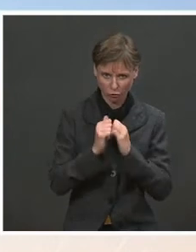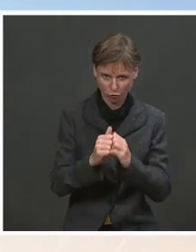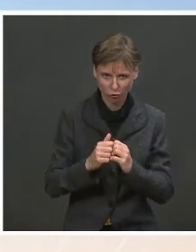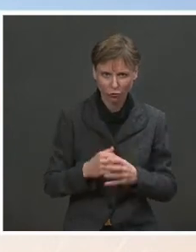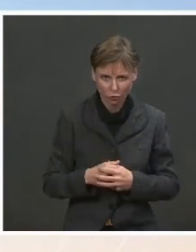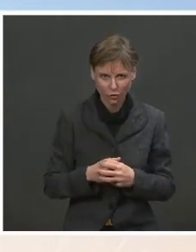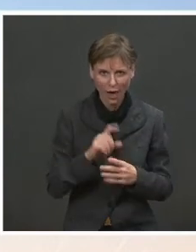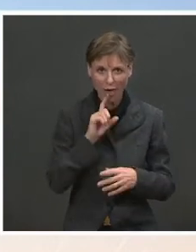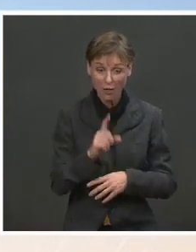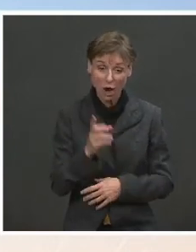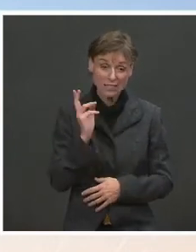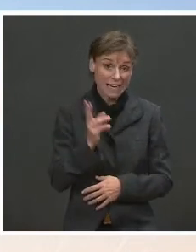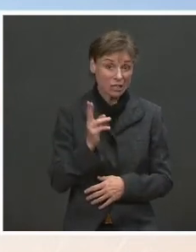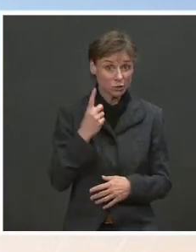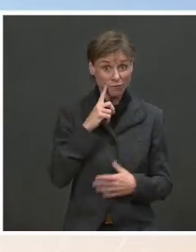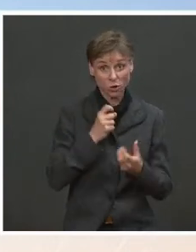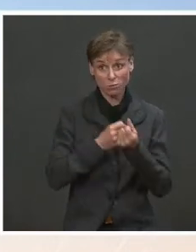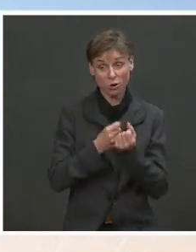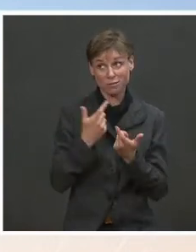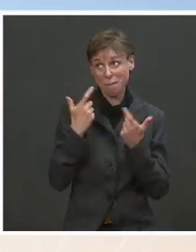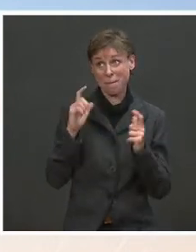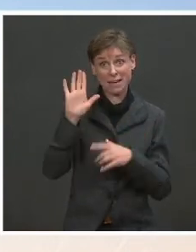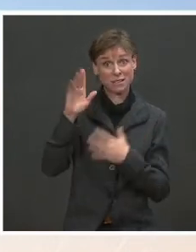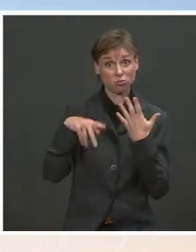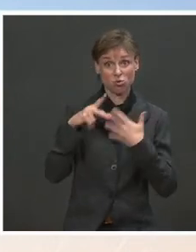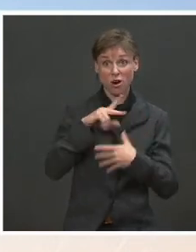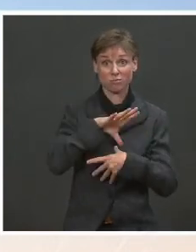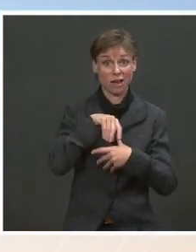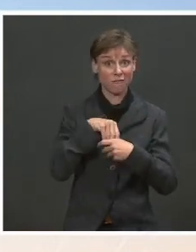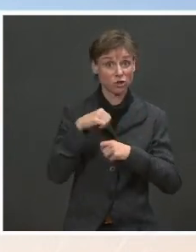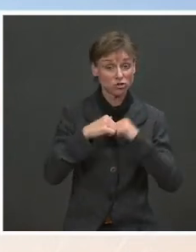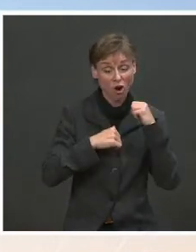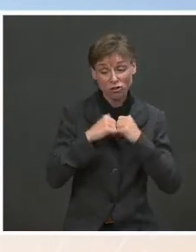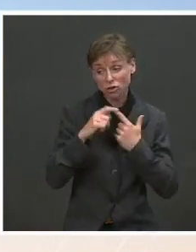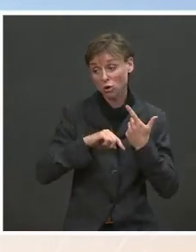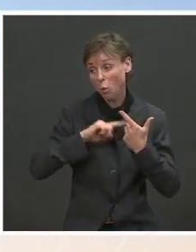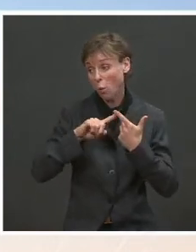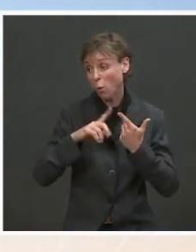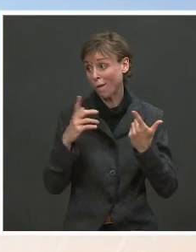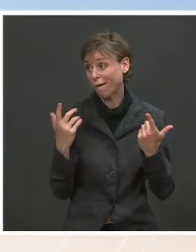support for some of his major priorities, whether it's infrastructure or